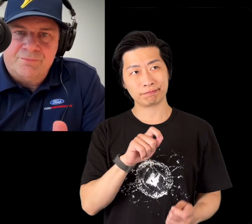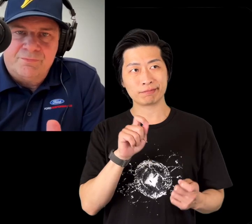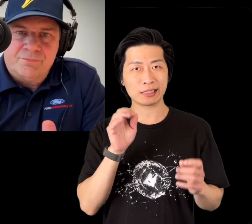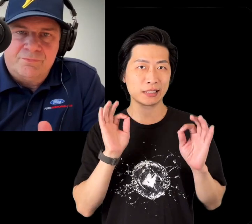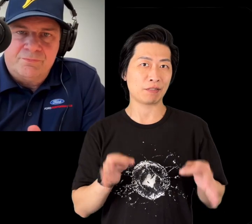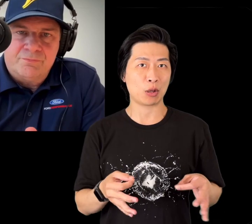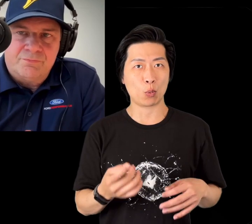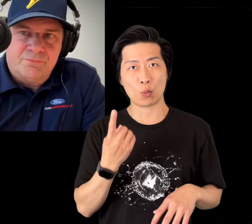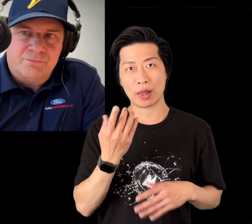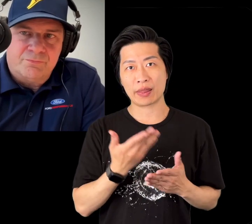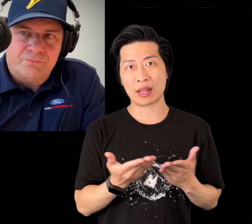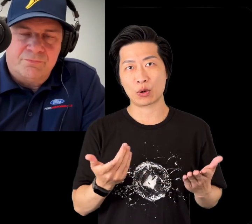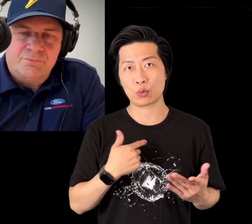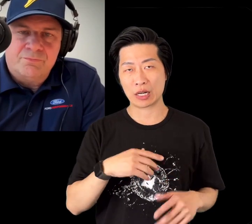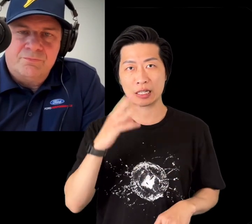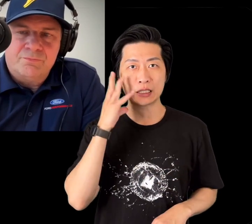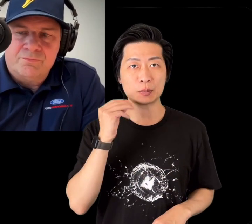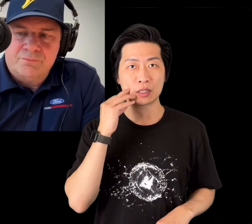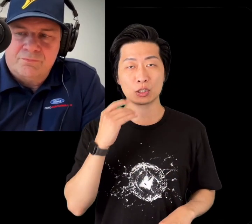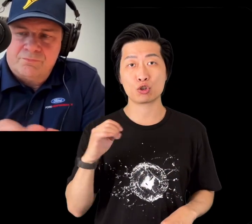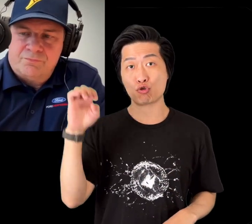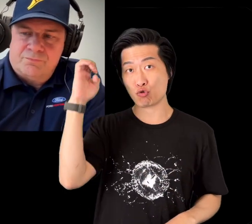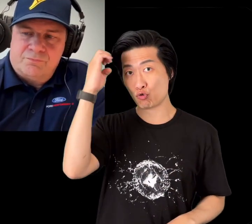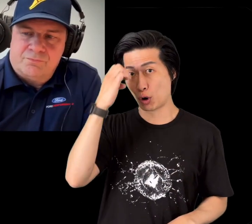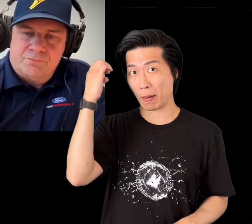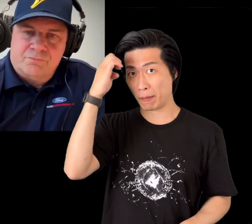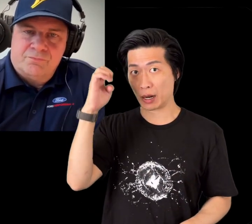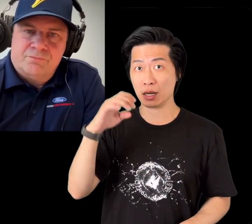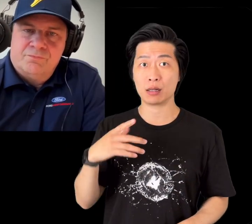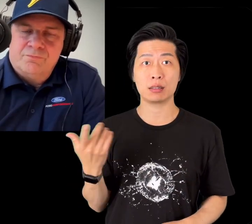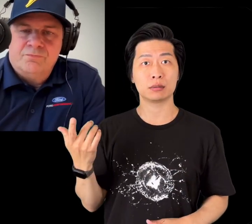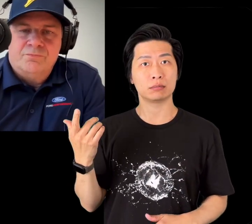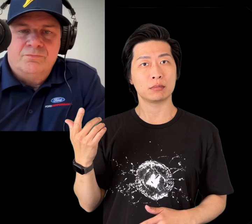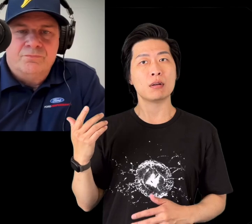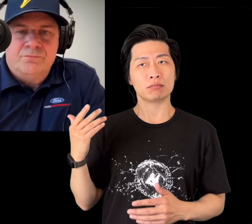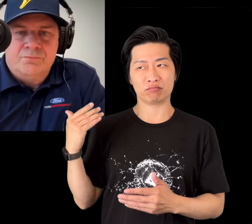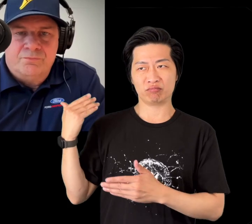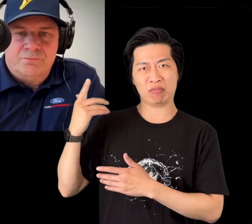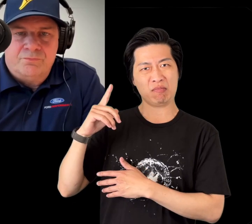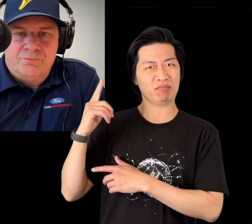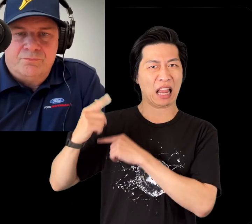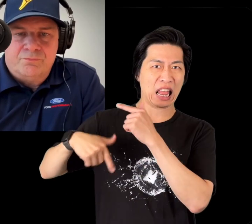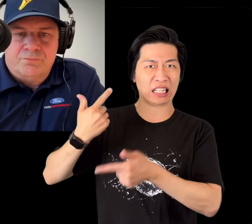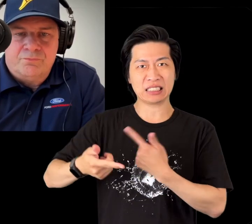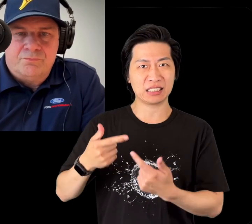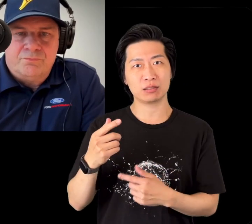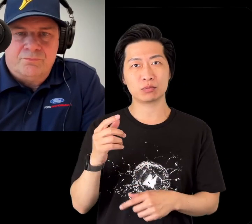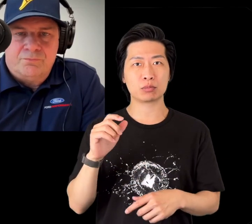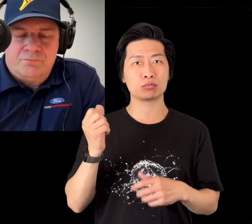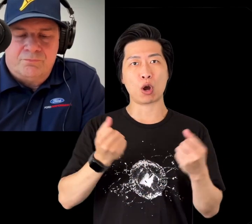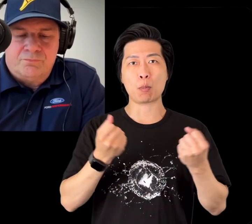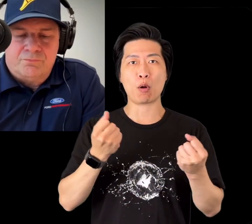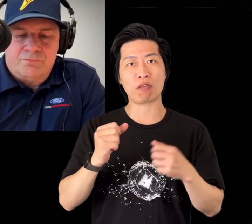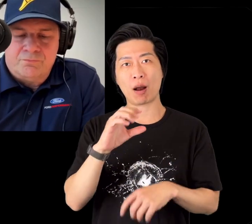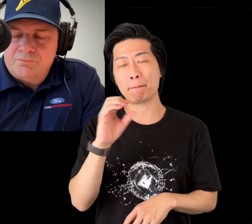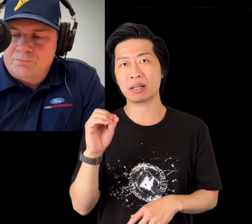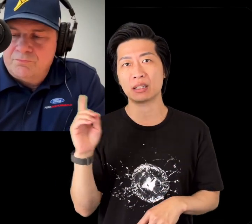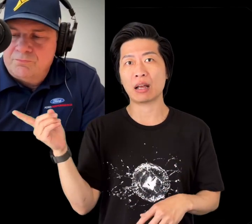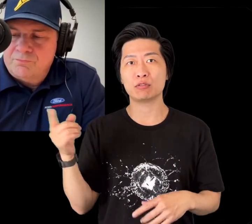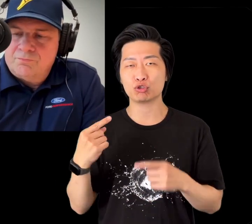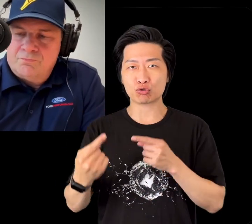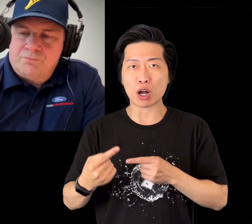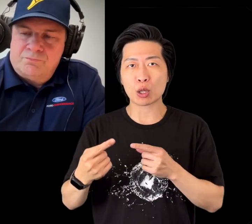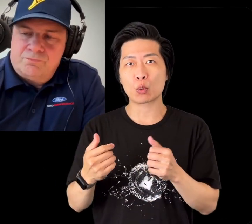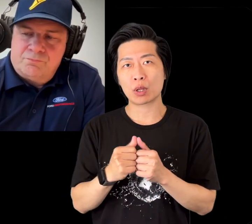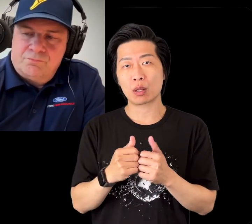And I mean, that's certainly I think one of the things that we've experienced, the legacy automotive European